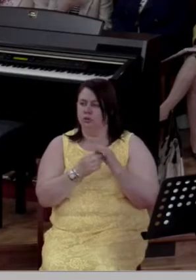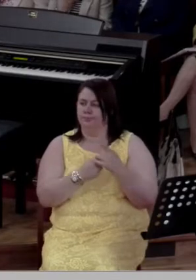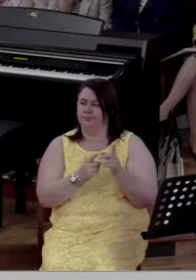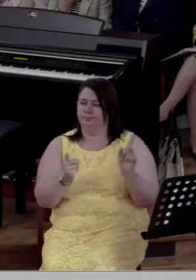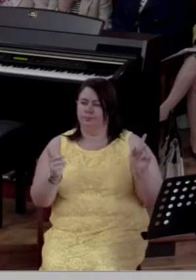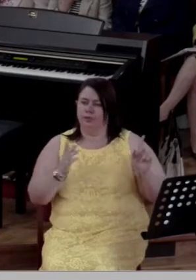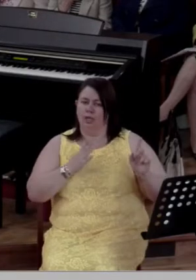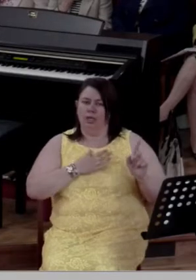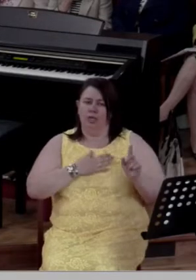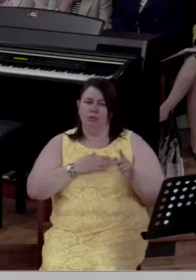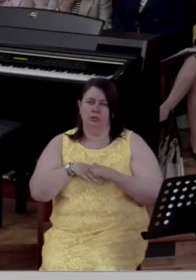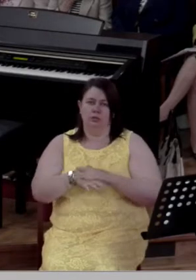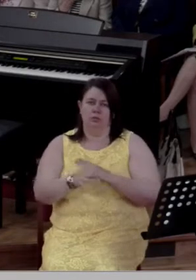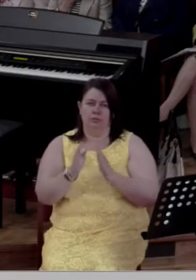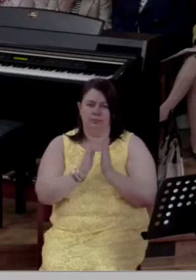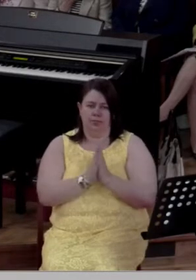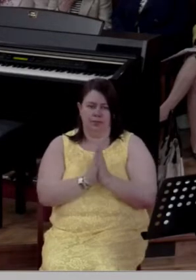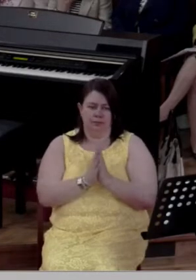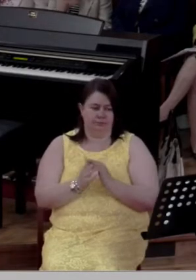prayer.